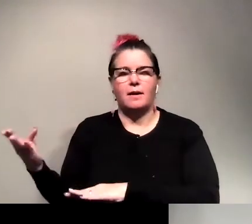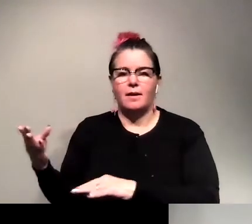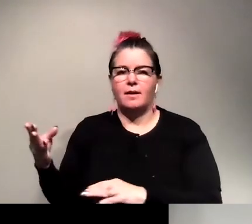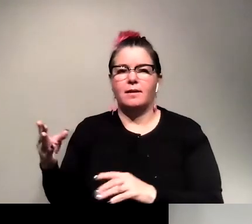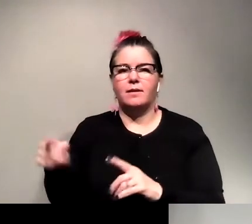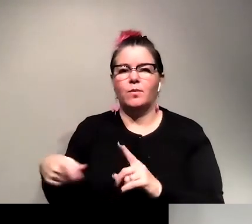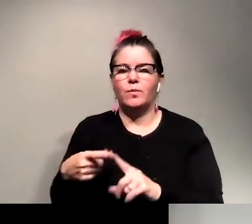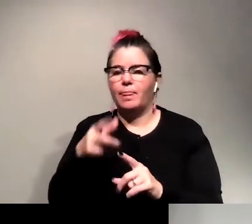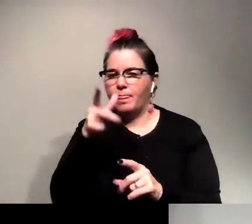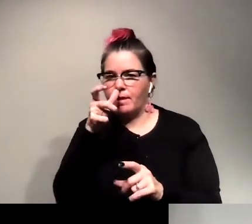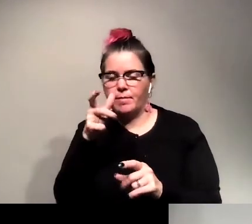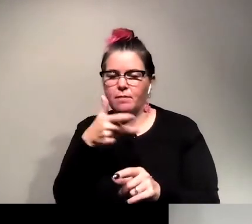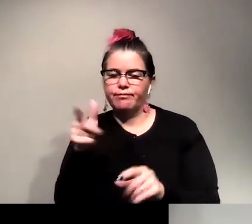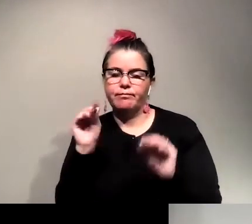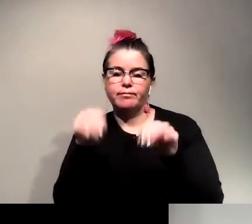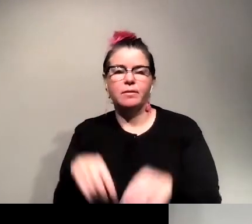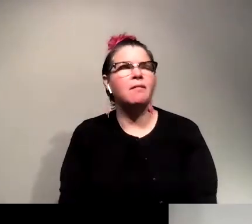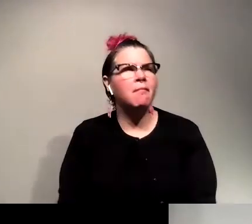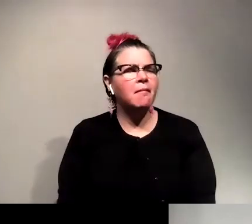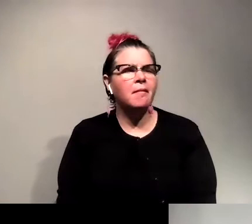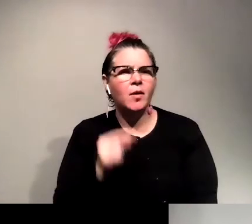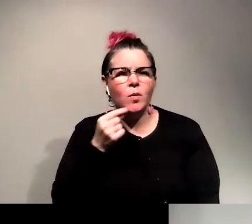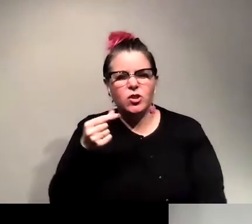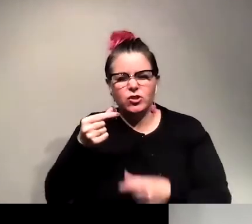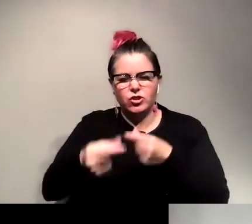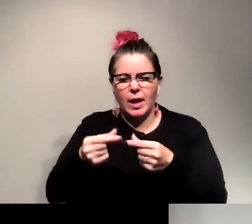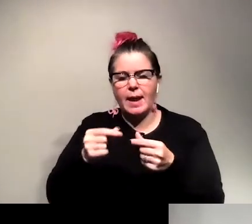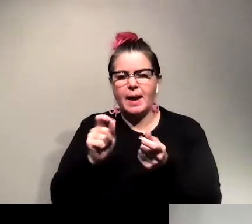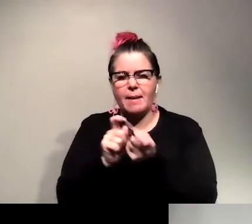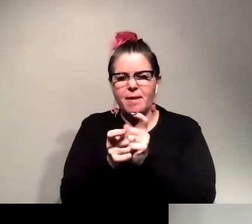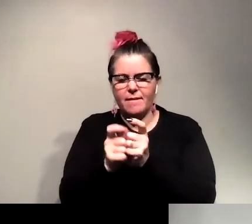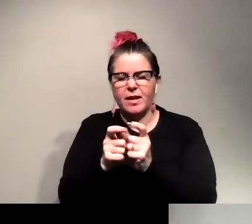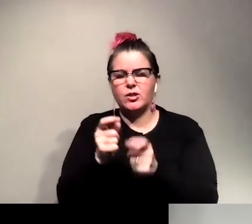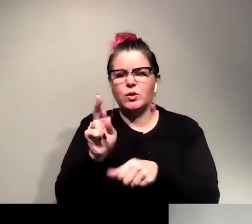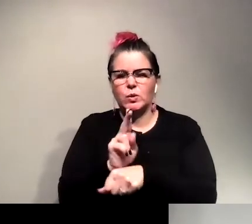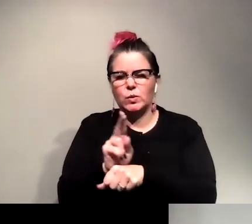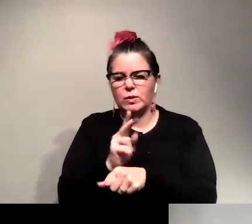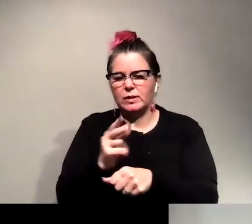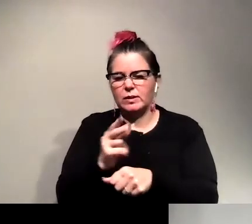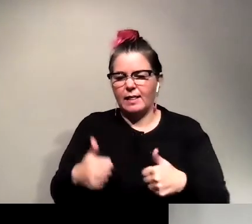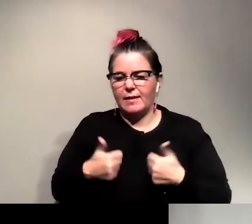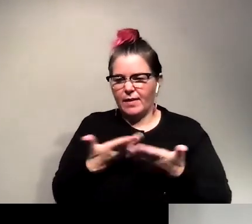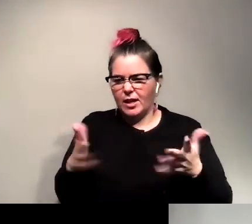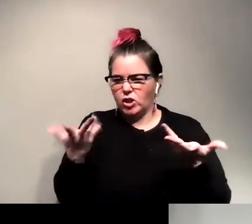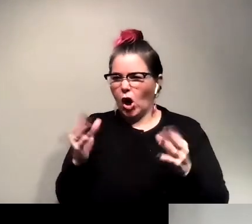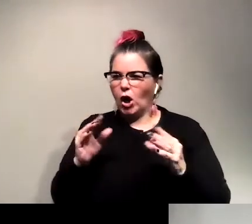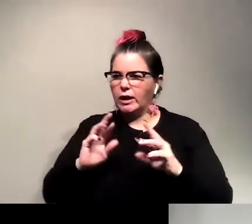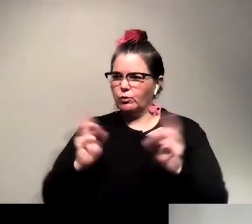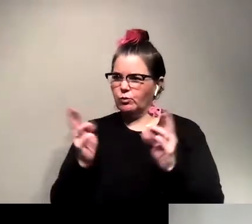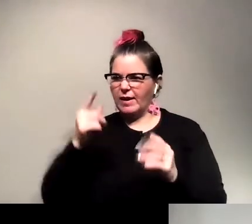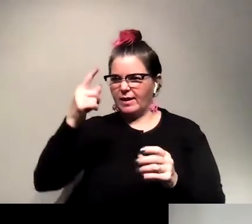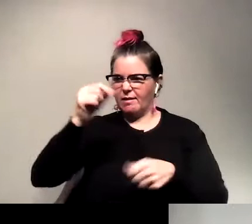pesticide's applied. That's super neat. Genetic modification using, like, organisms that are already kind of doing it for you is just, like,